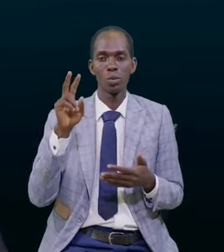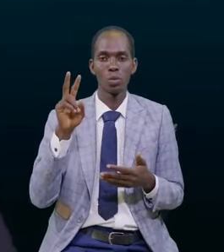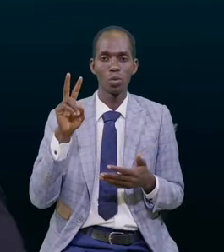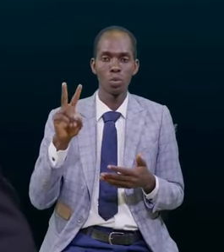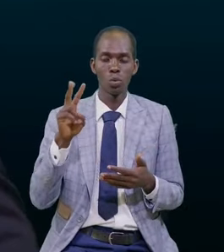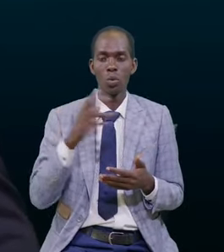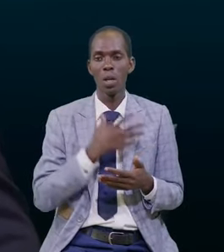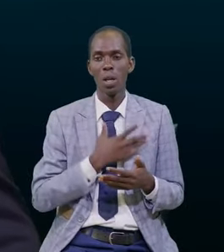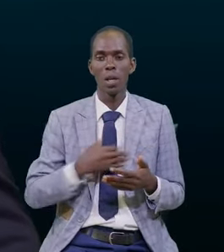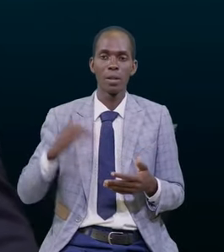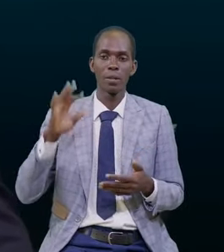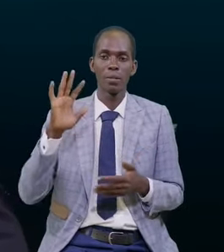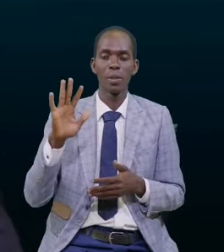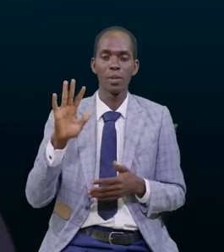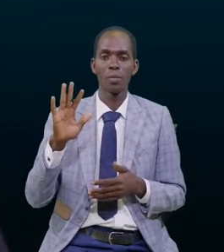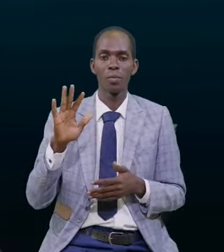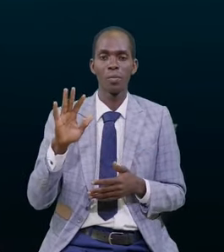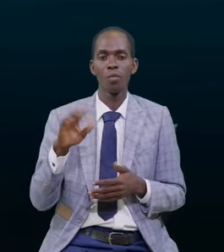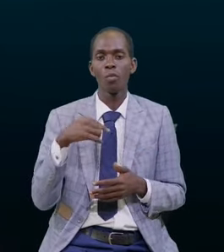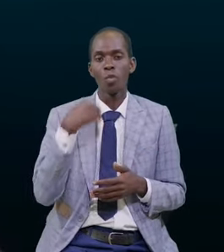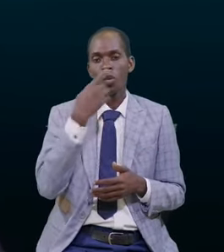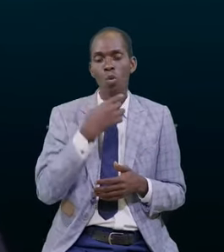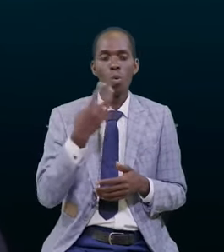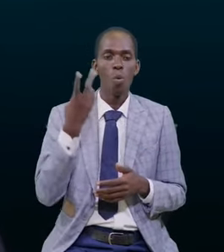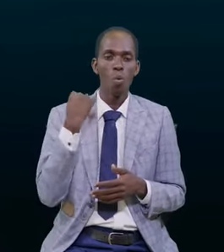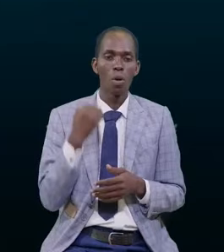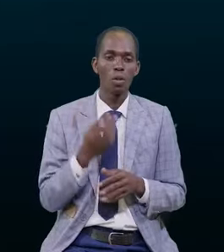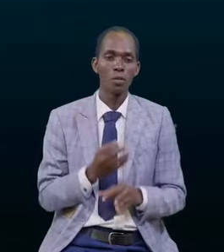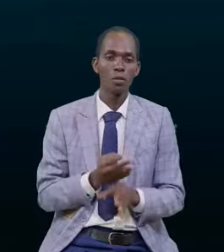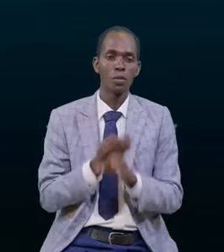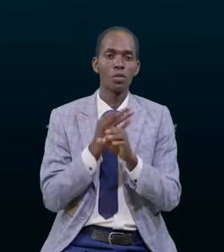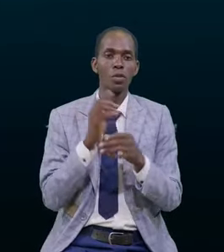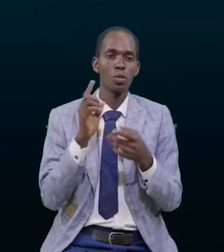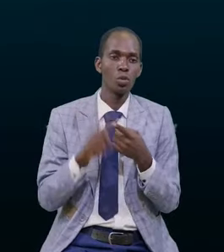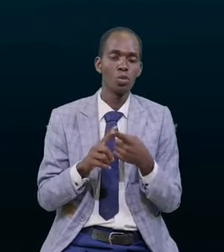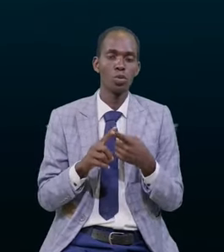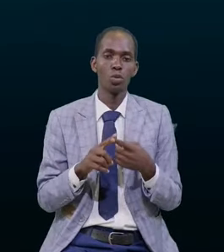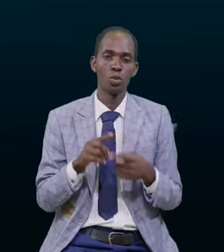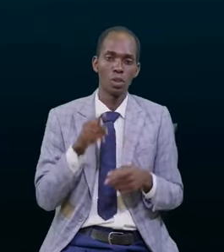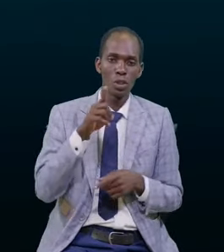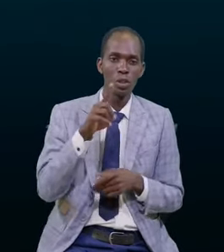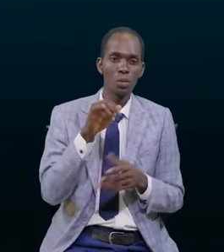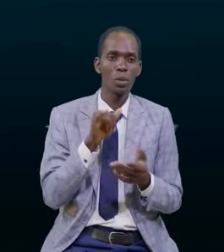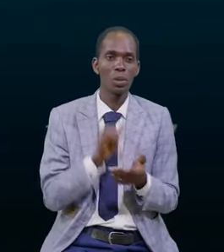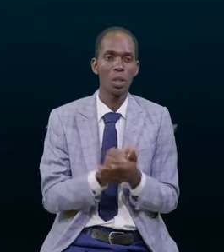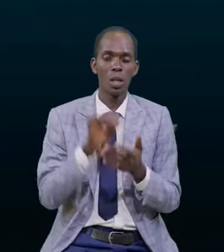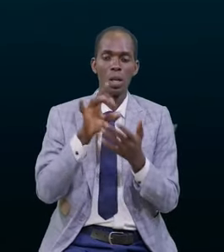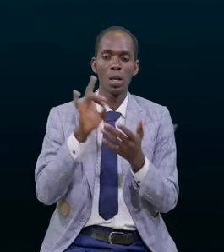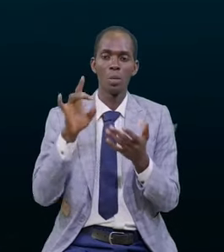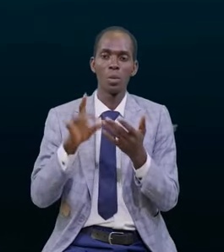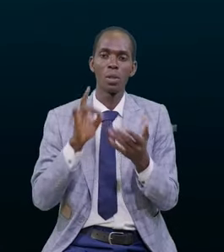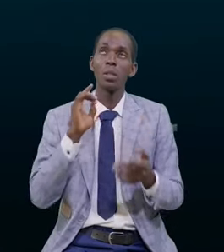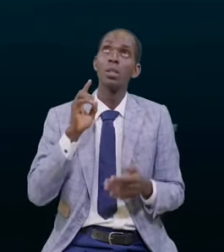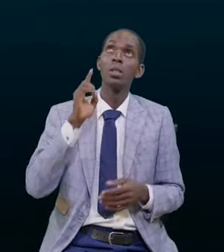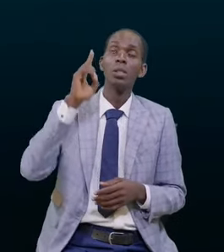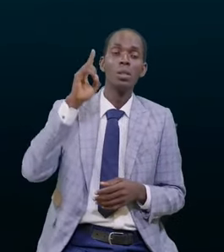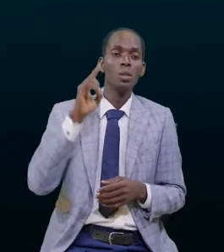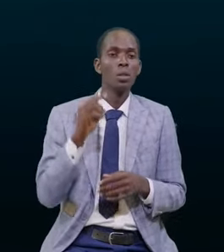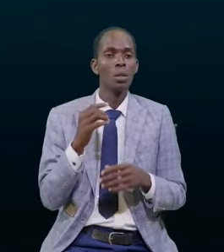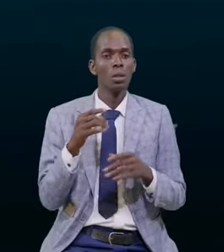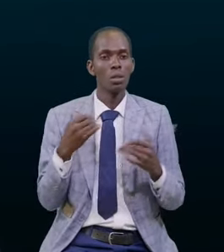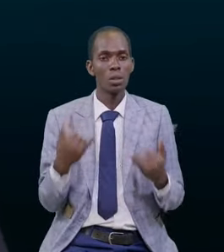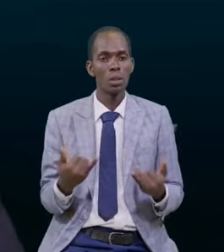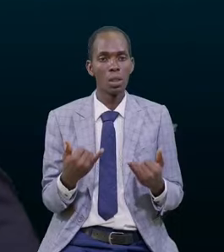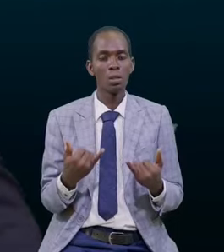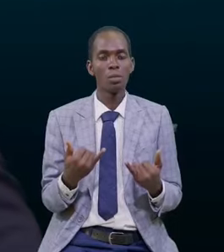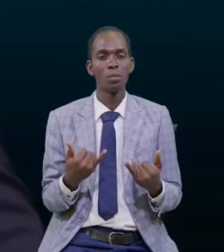5 who was faithful to him that appointed him that's still referring to Jesus but now here comes the reference to